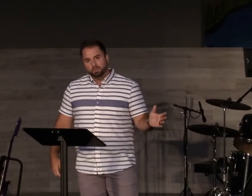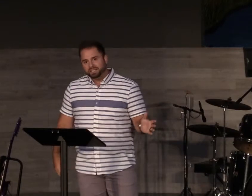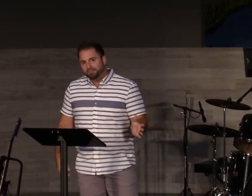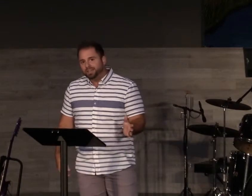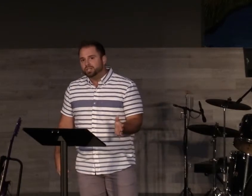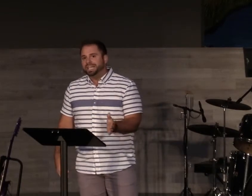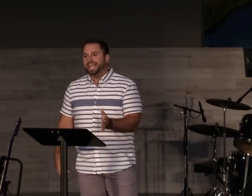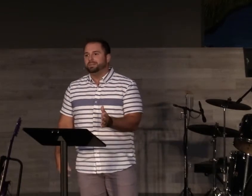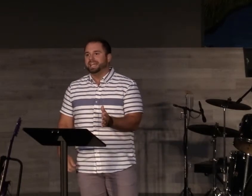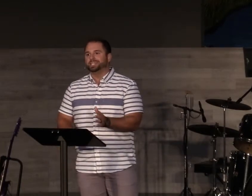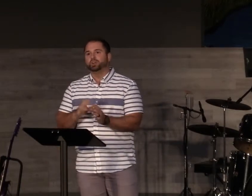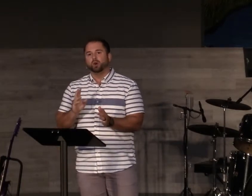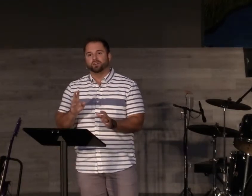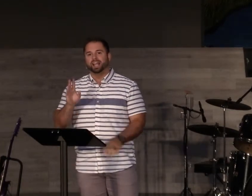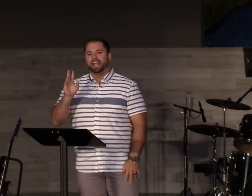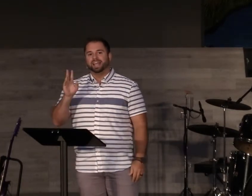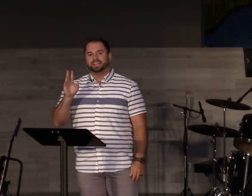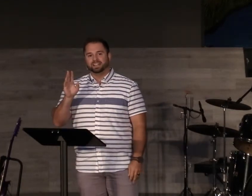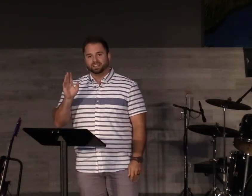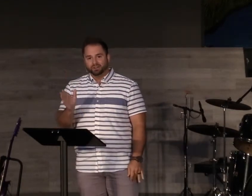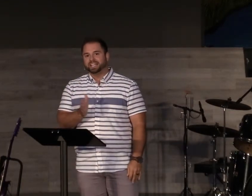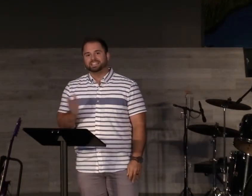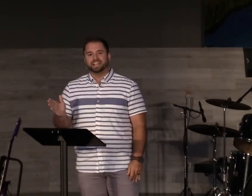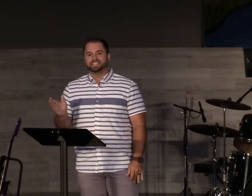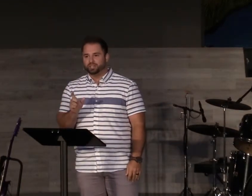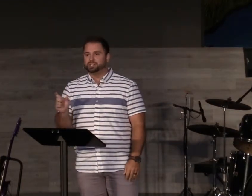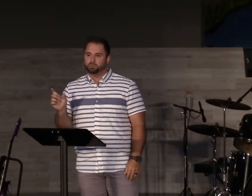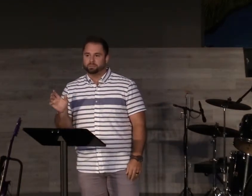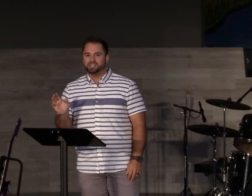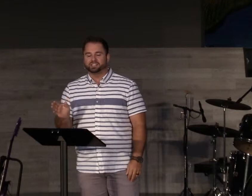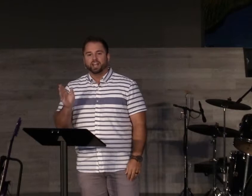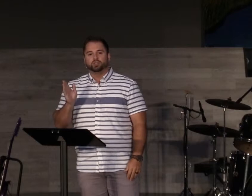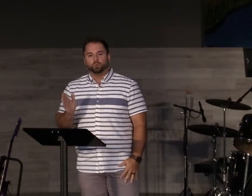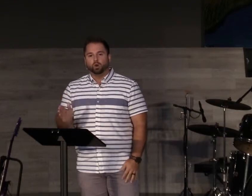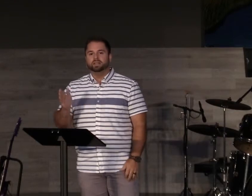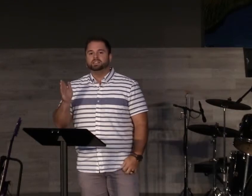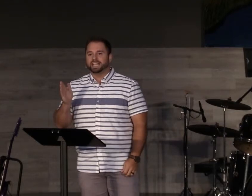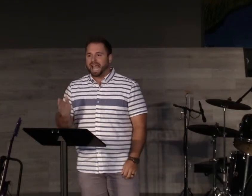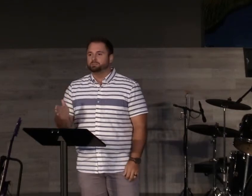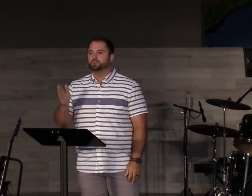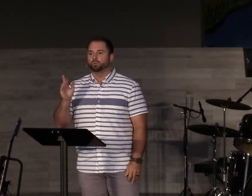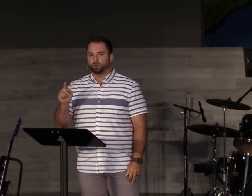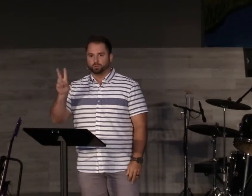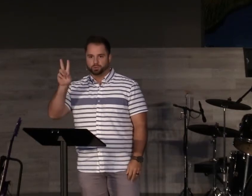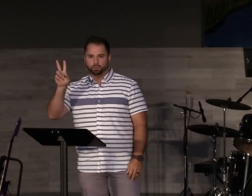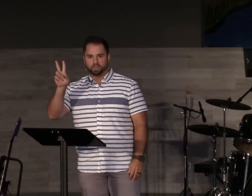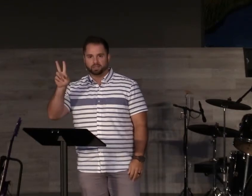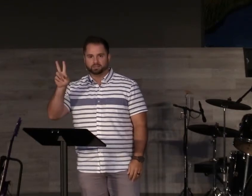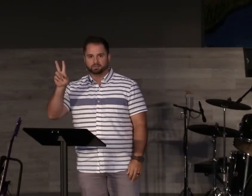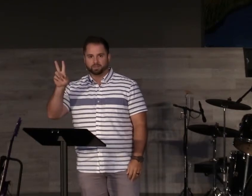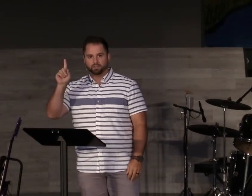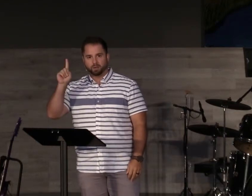the Romans eventually came in and took over, and literally, it says, they use this word patience, the Romans captured the world through